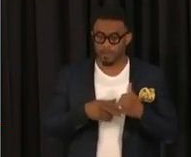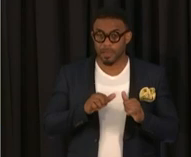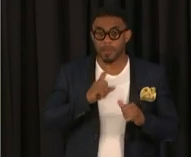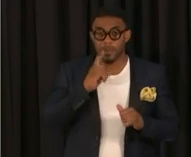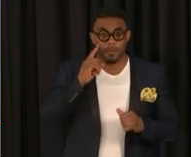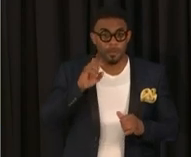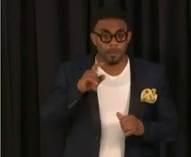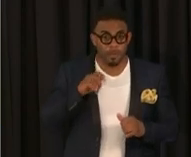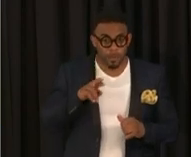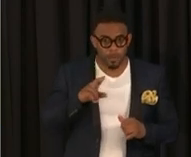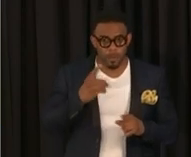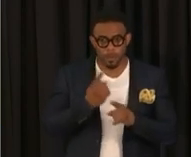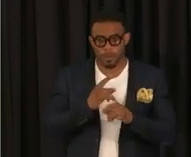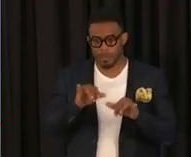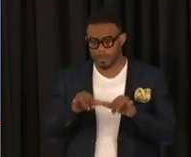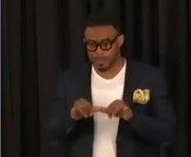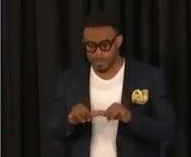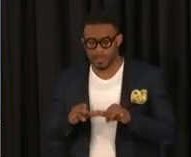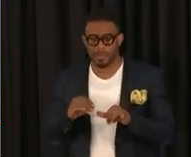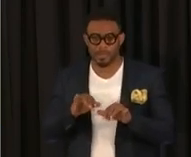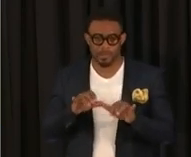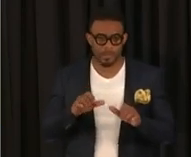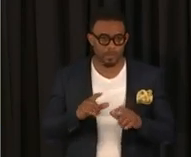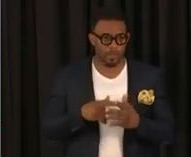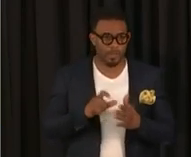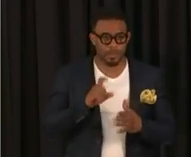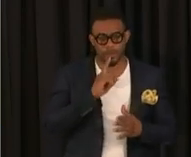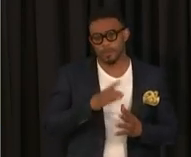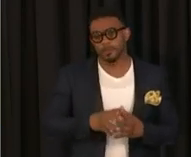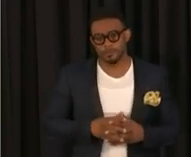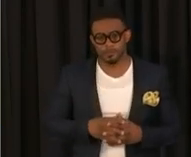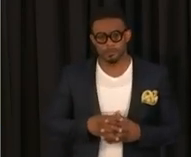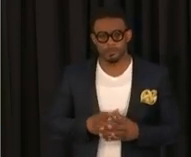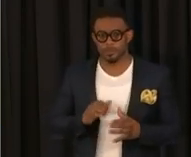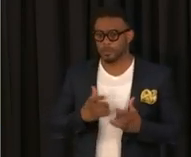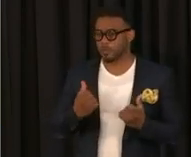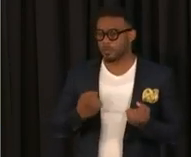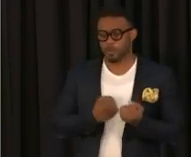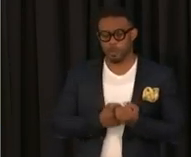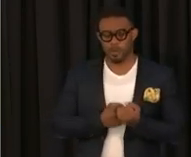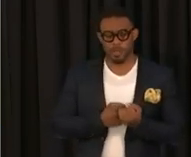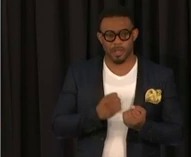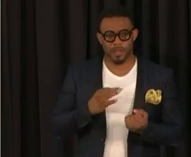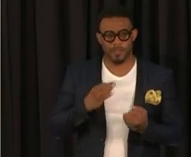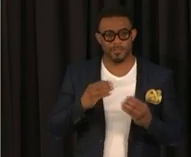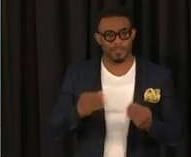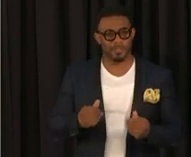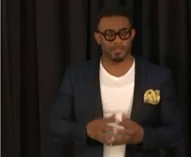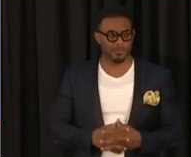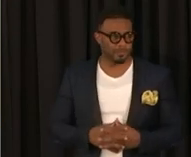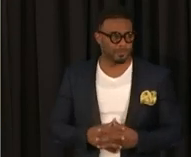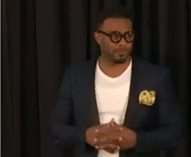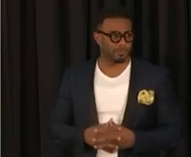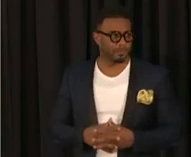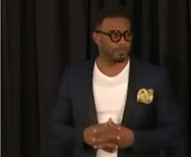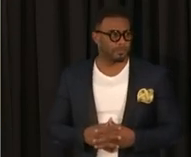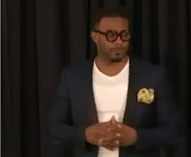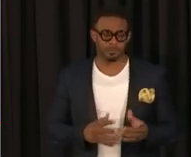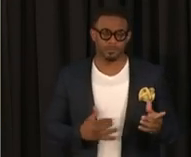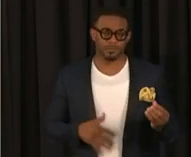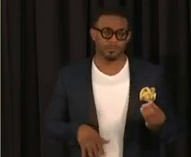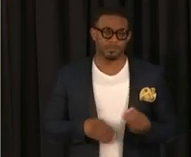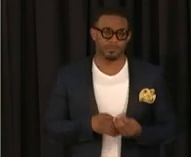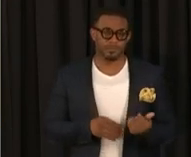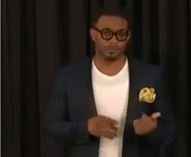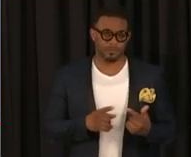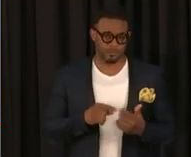savings can be from solar and appropriately sizing a system to what their needs are. But I'm a huge proponent of efficiency. Right. So let